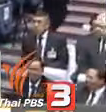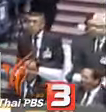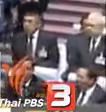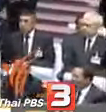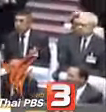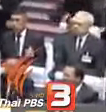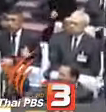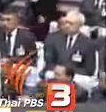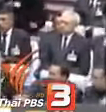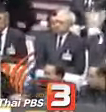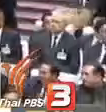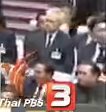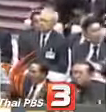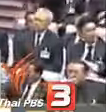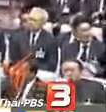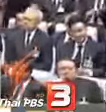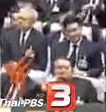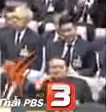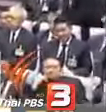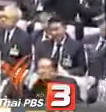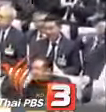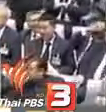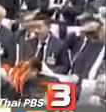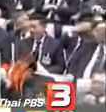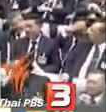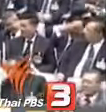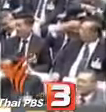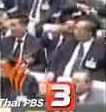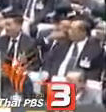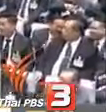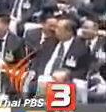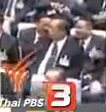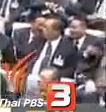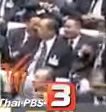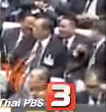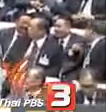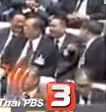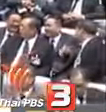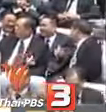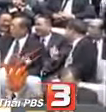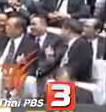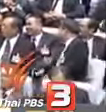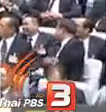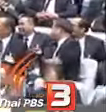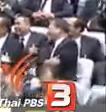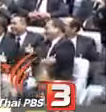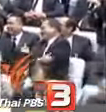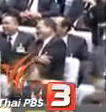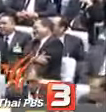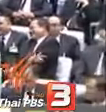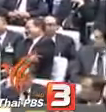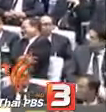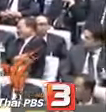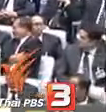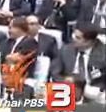new Thailand Prime Minister. Khun Lik asked us, and we still haven't known yet because the voting process hasn't begun and